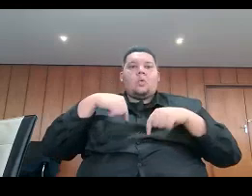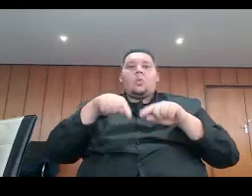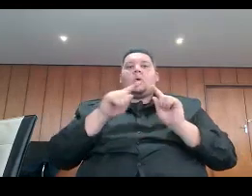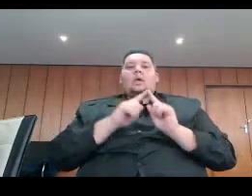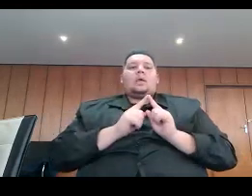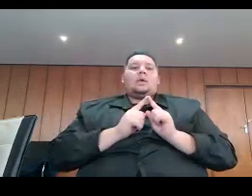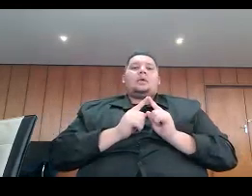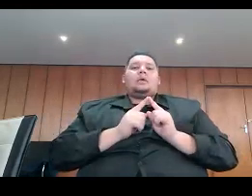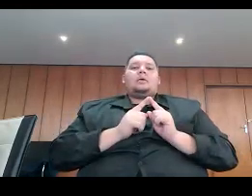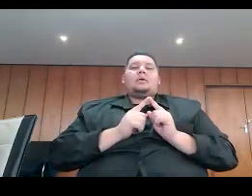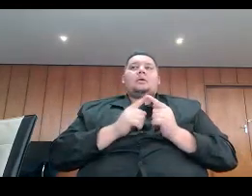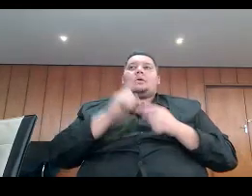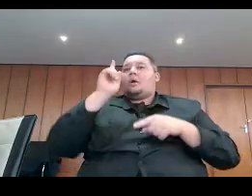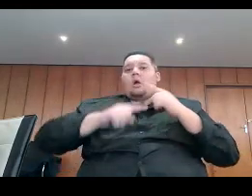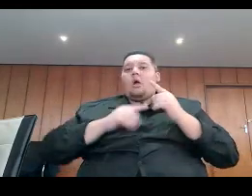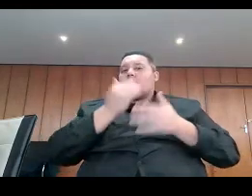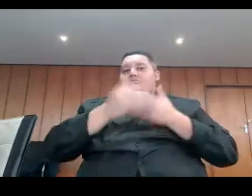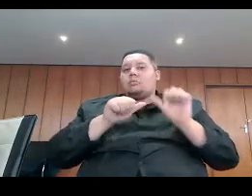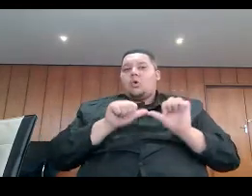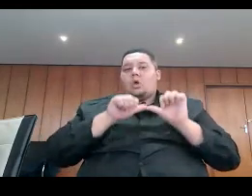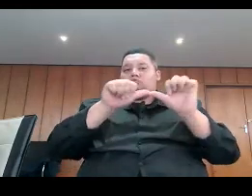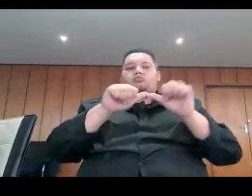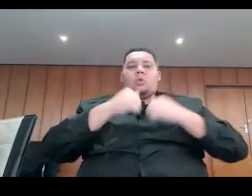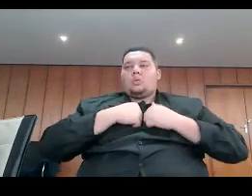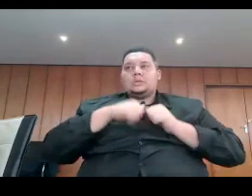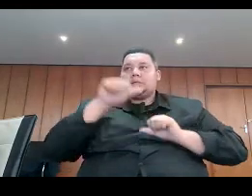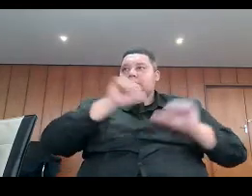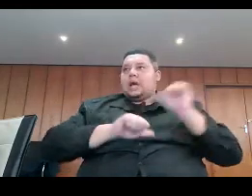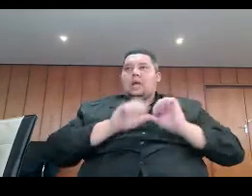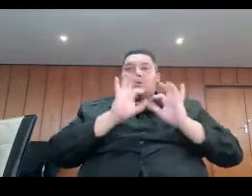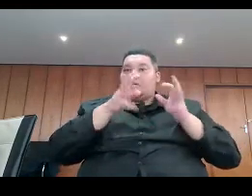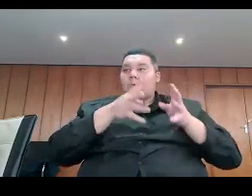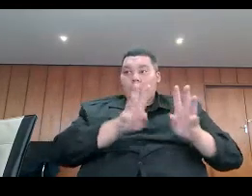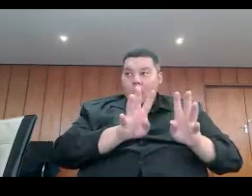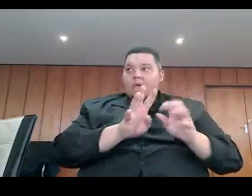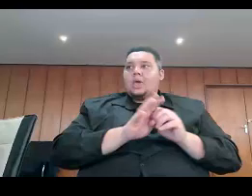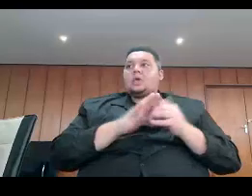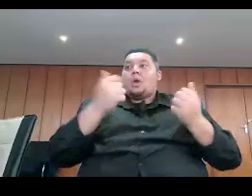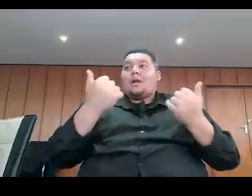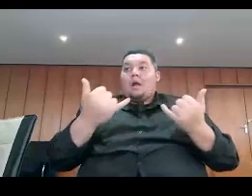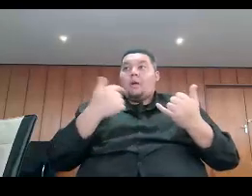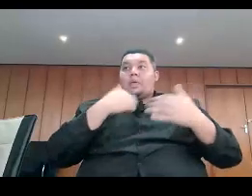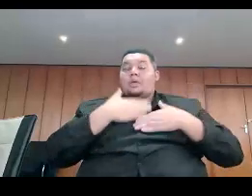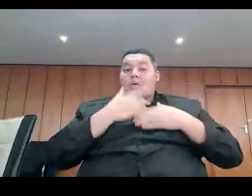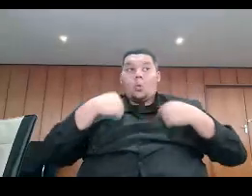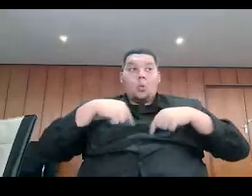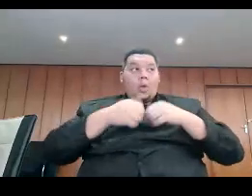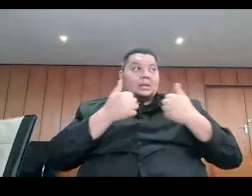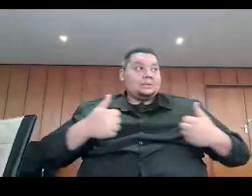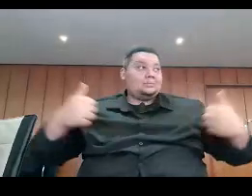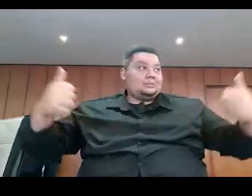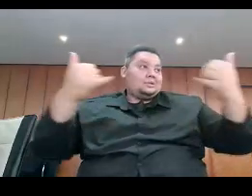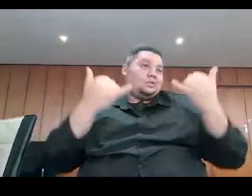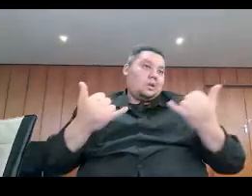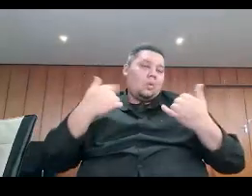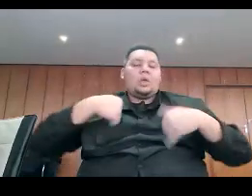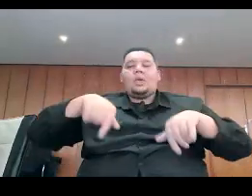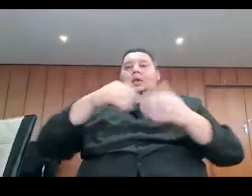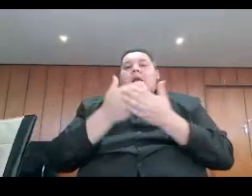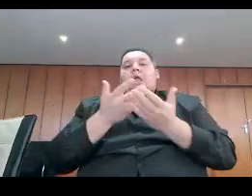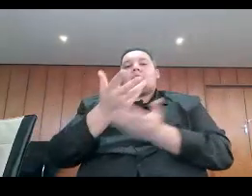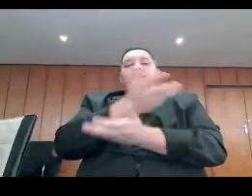cannot continue our science in this way. And so I'm very pleased that as we sit here today, we can